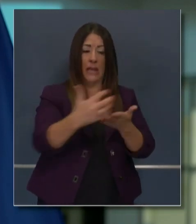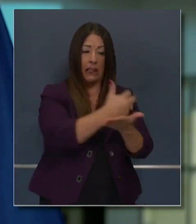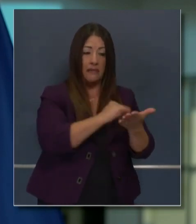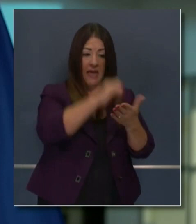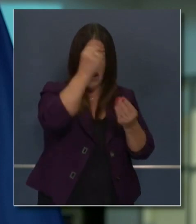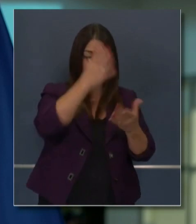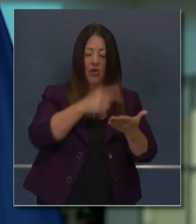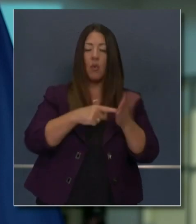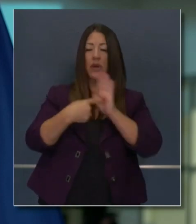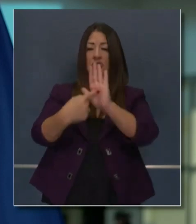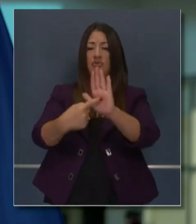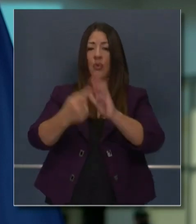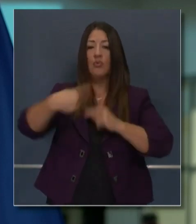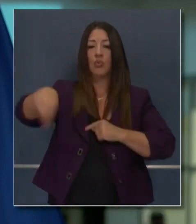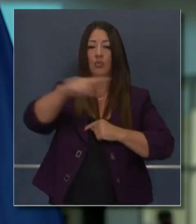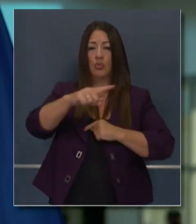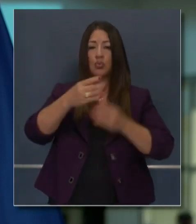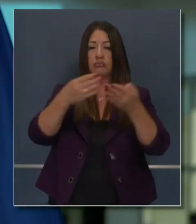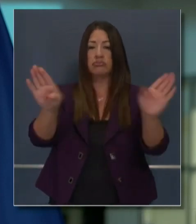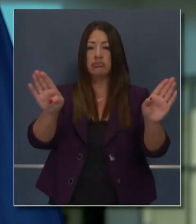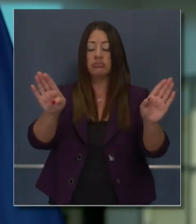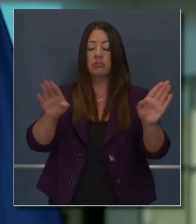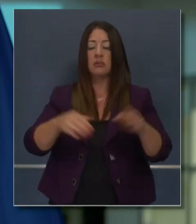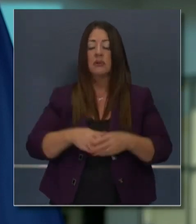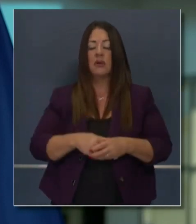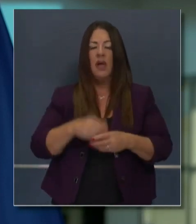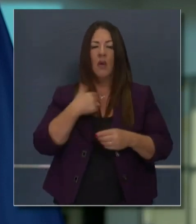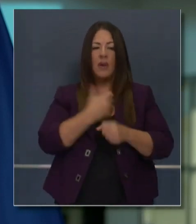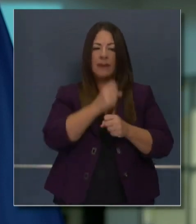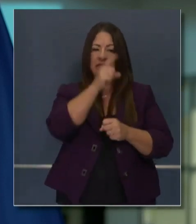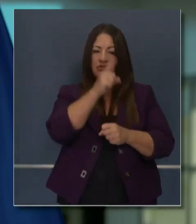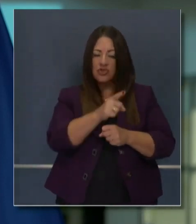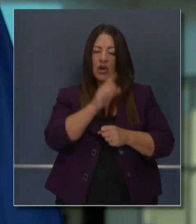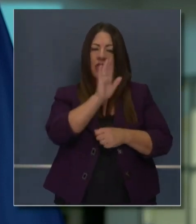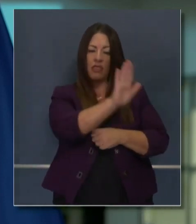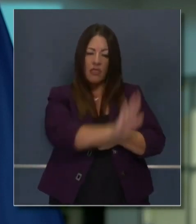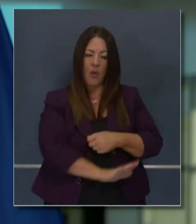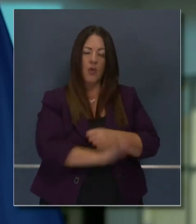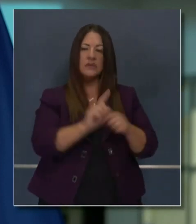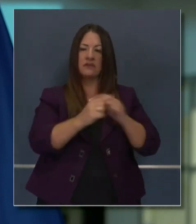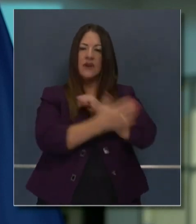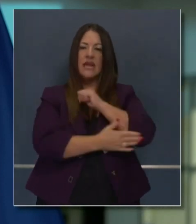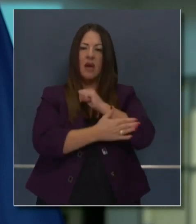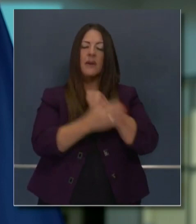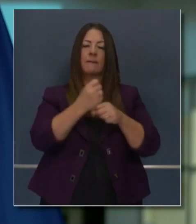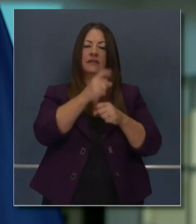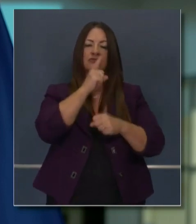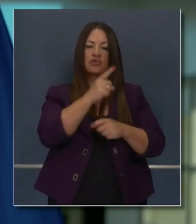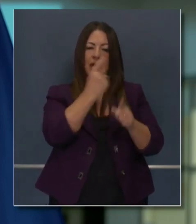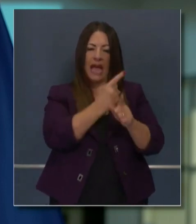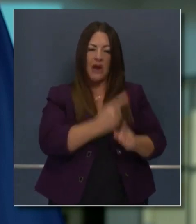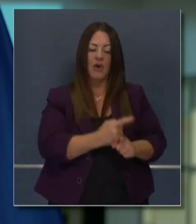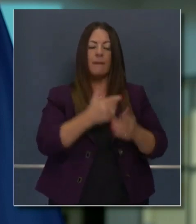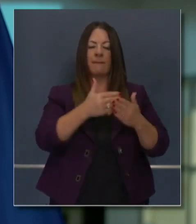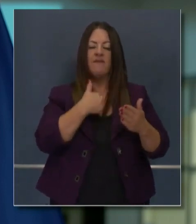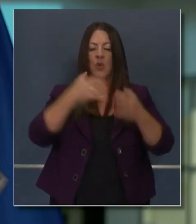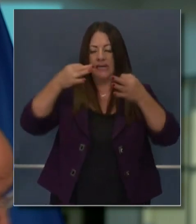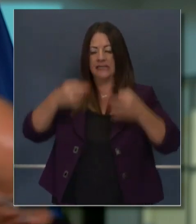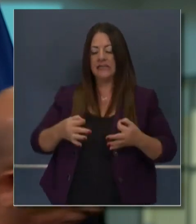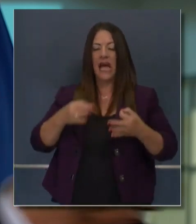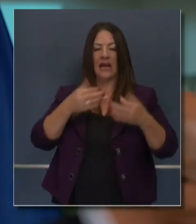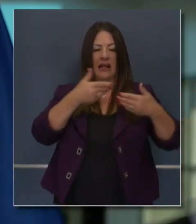informed decisions, and assigning counties in our tiering system based on complete, up-to-date, and accurate information.